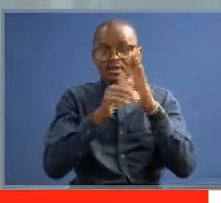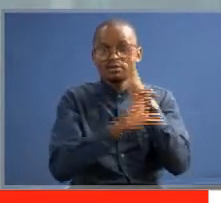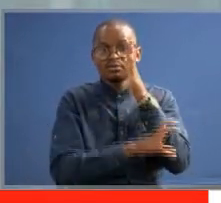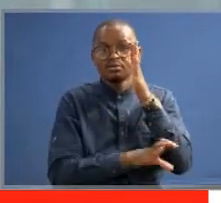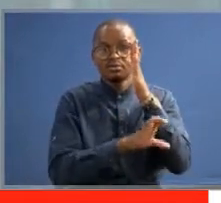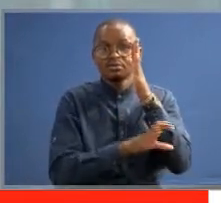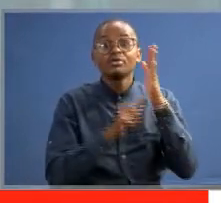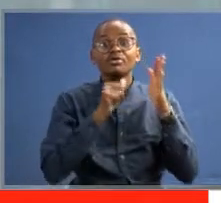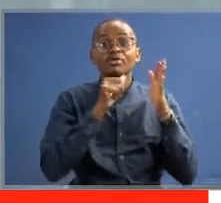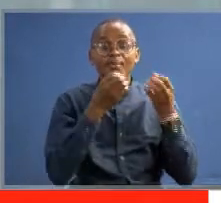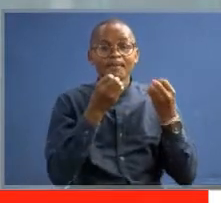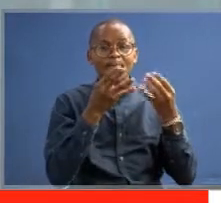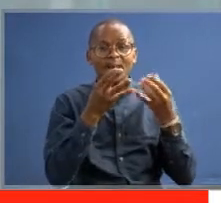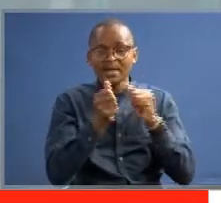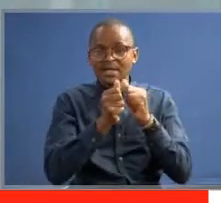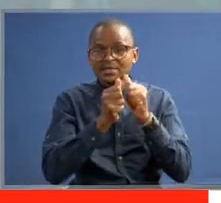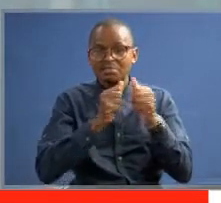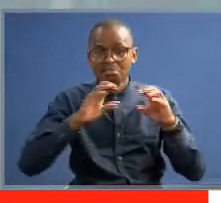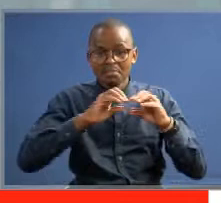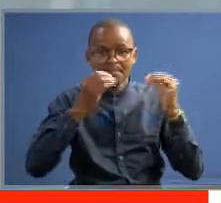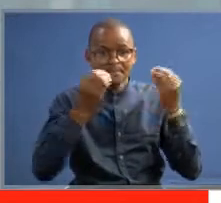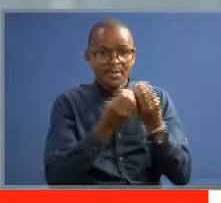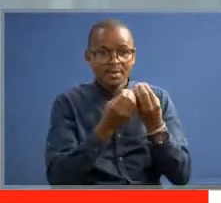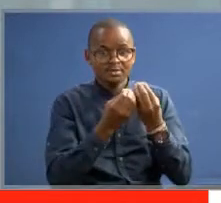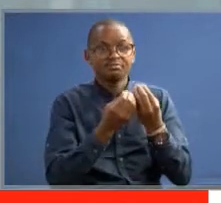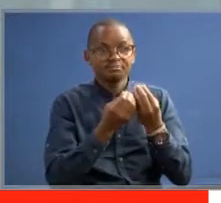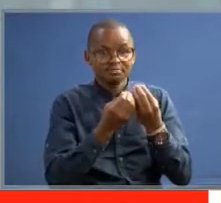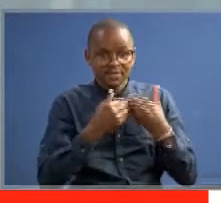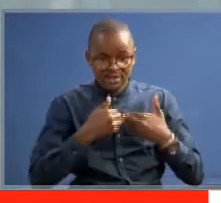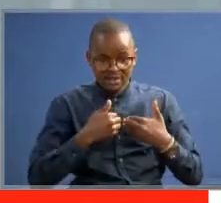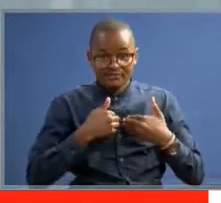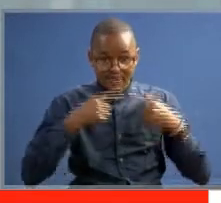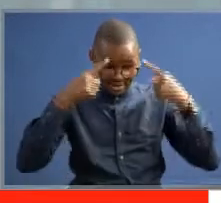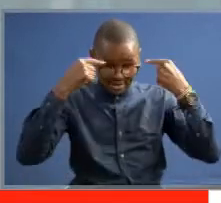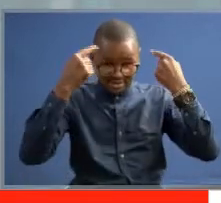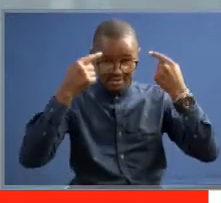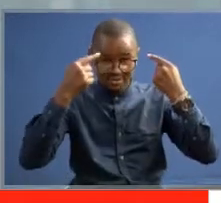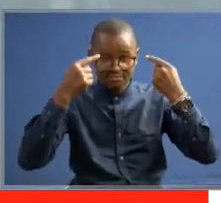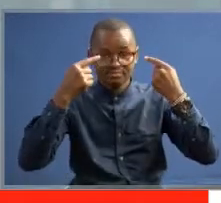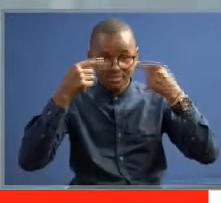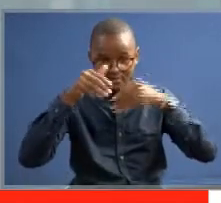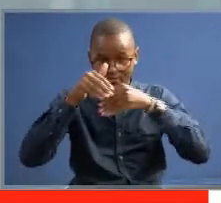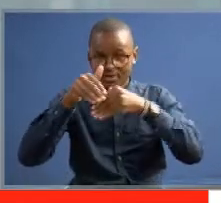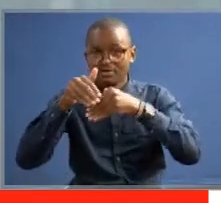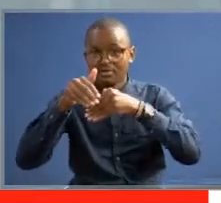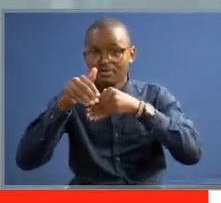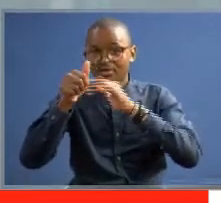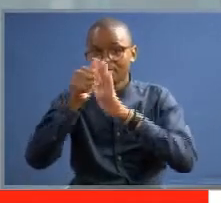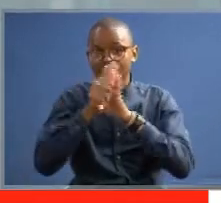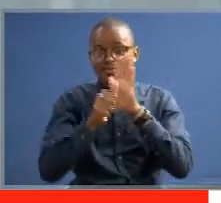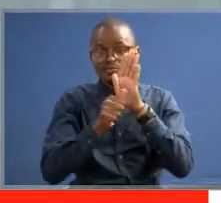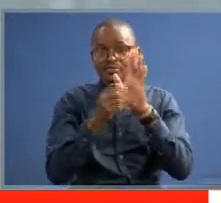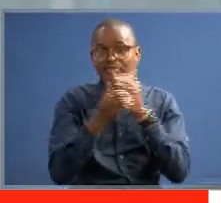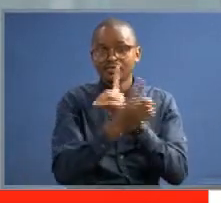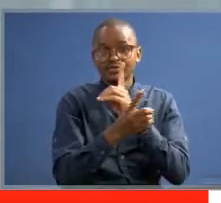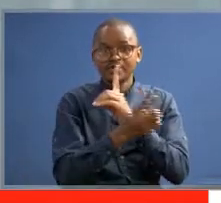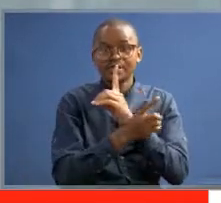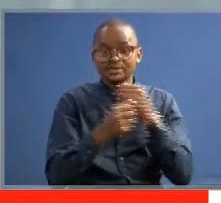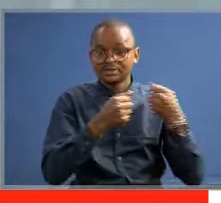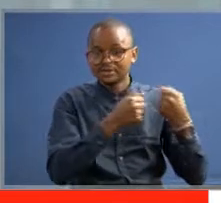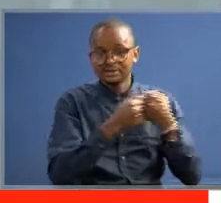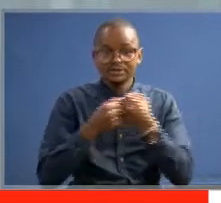country. Not many sports organizations and federations have successfully complied with the act owing to different